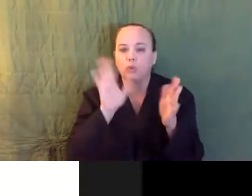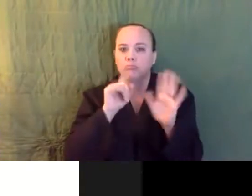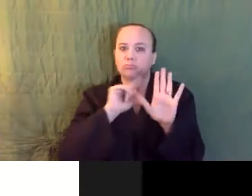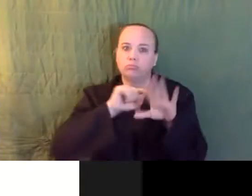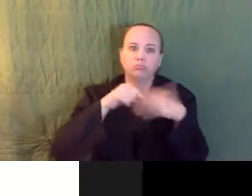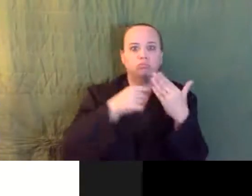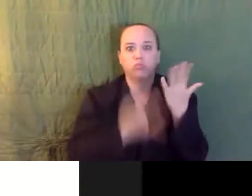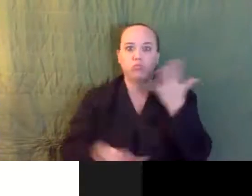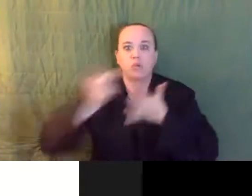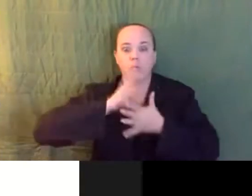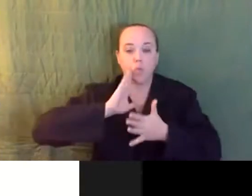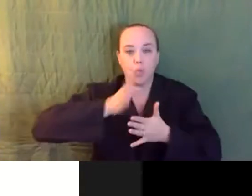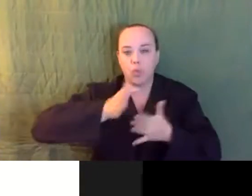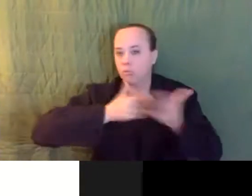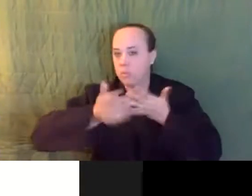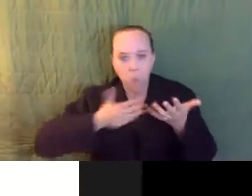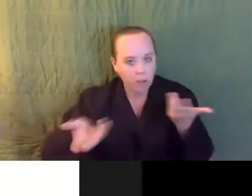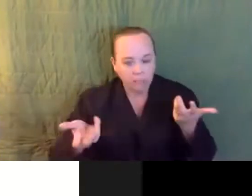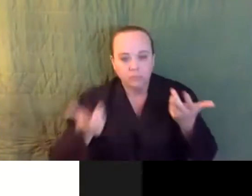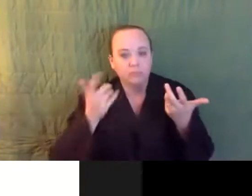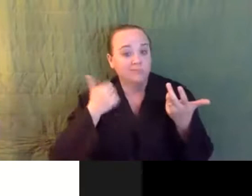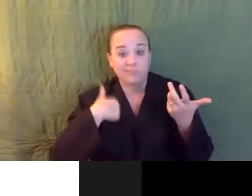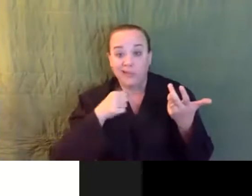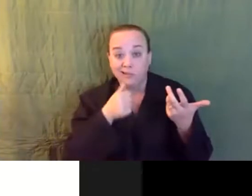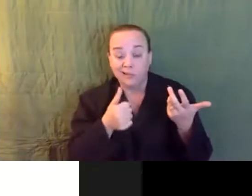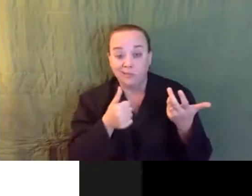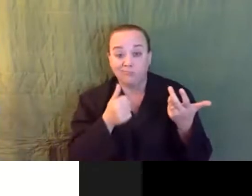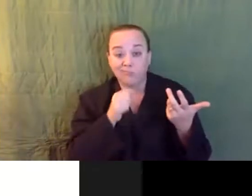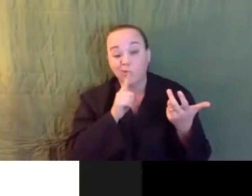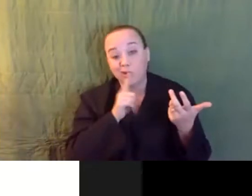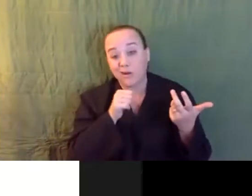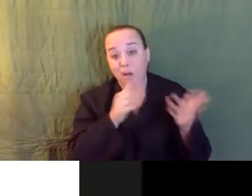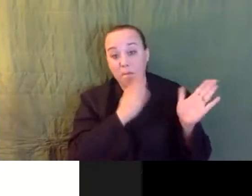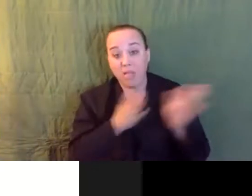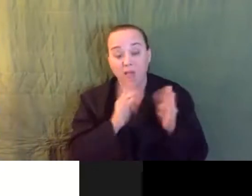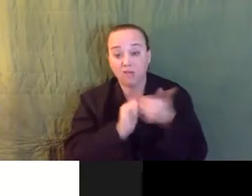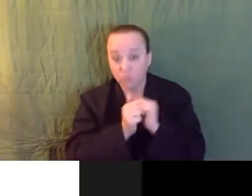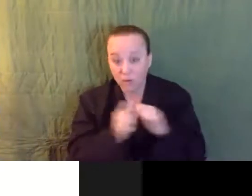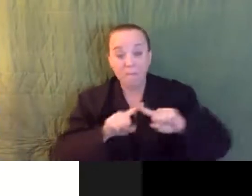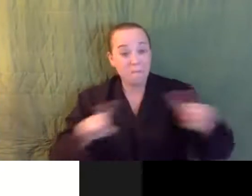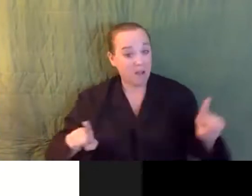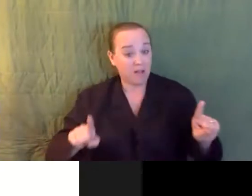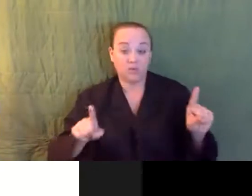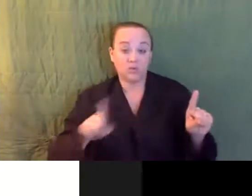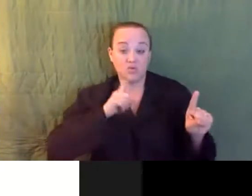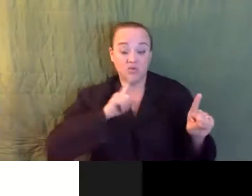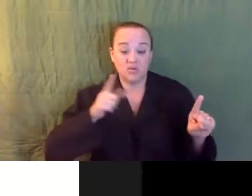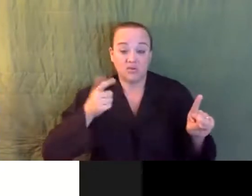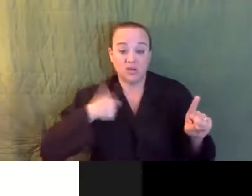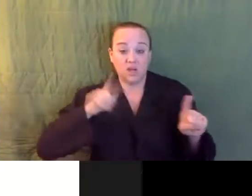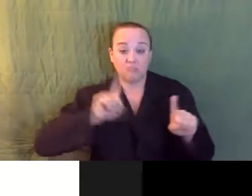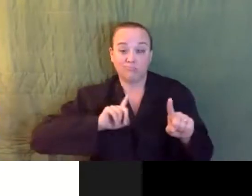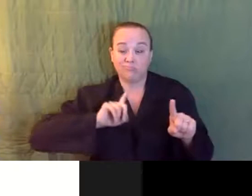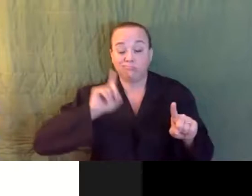happens. I didn't plan on running anytime soon. It was really, I was up